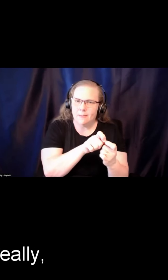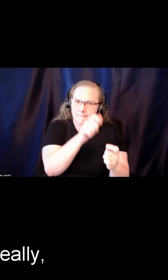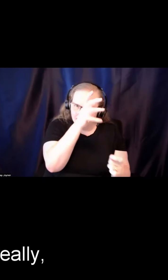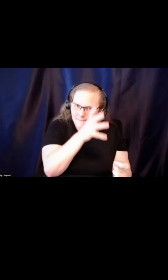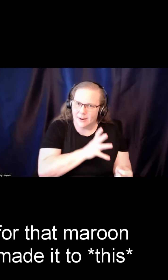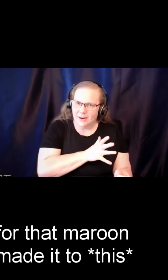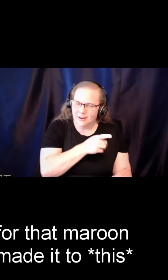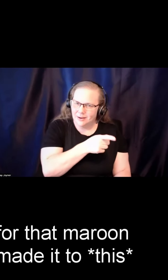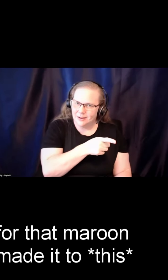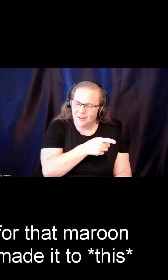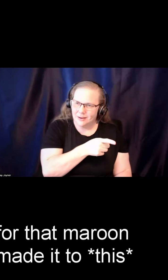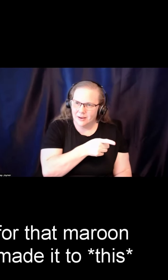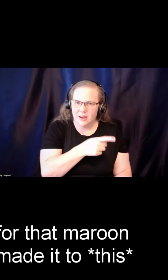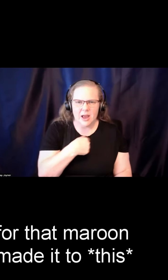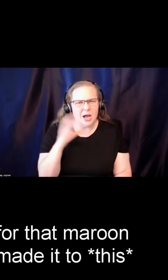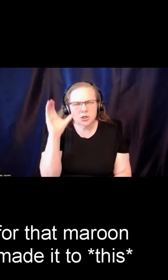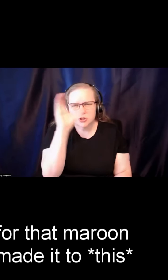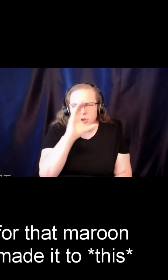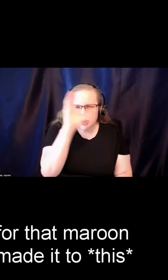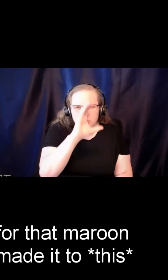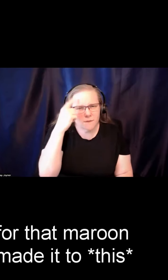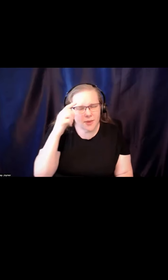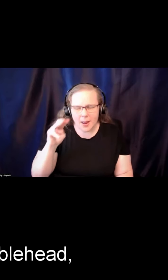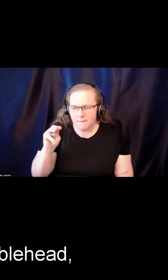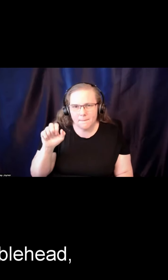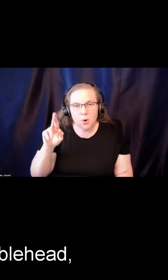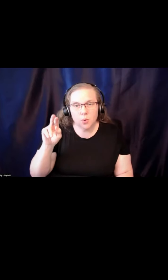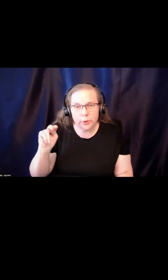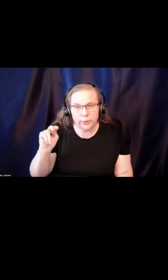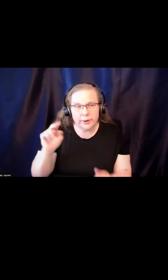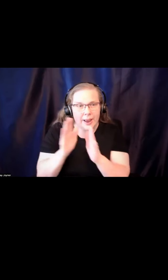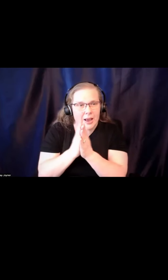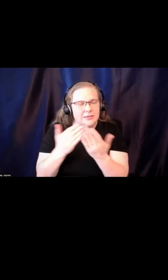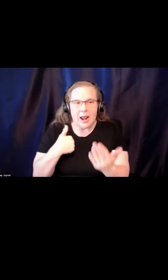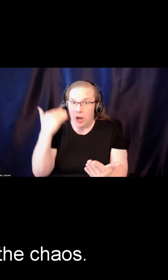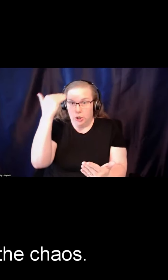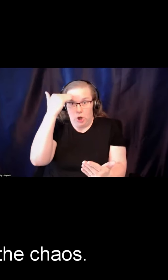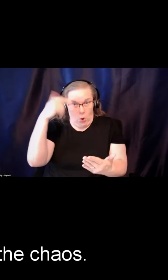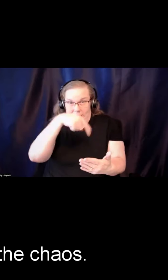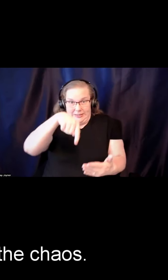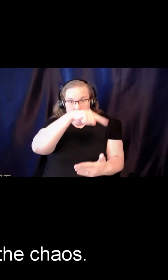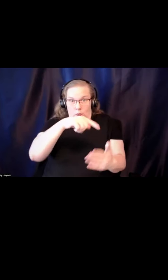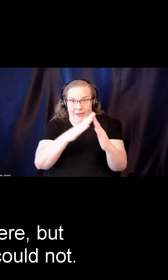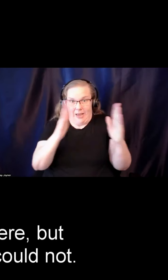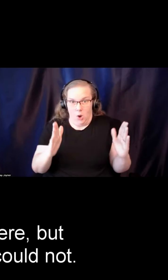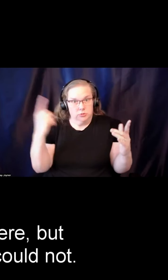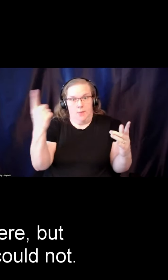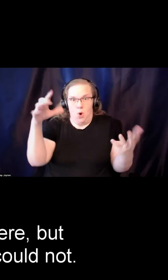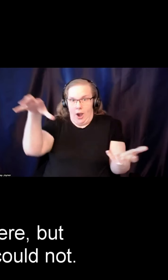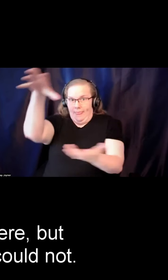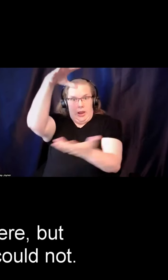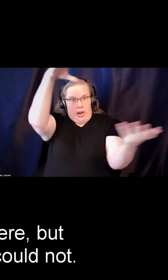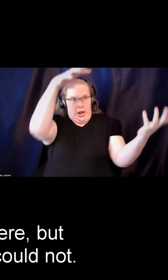mean, I searched so hard for that maroon book, which I know made it to this house in Marblehead, somewhere in the chaos. It is